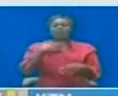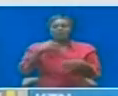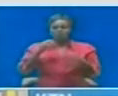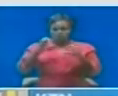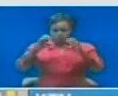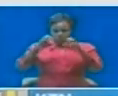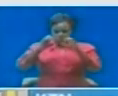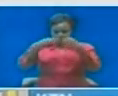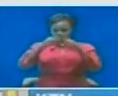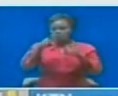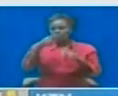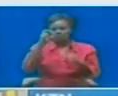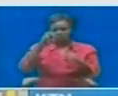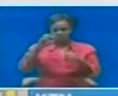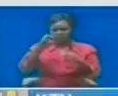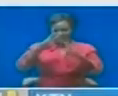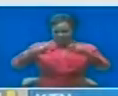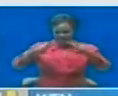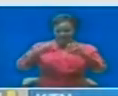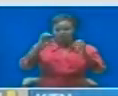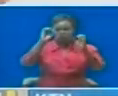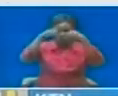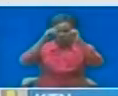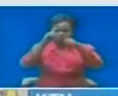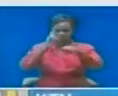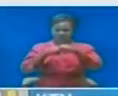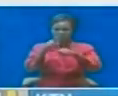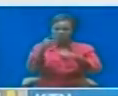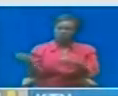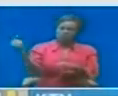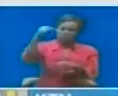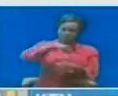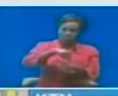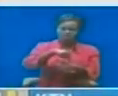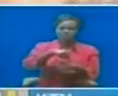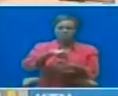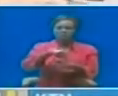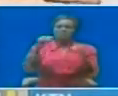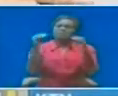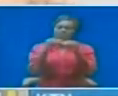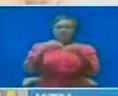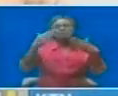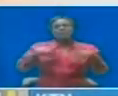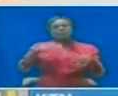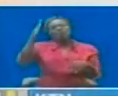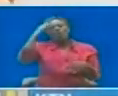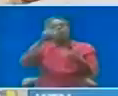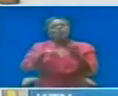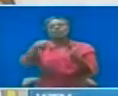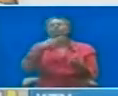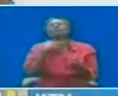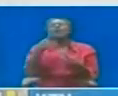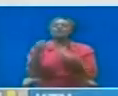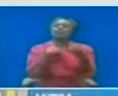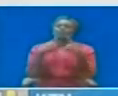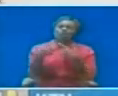okay, they're going to be speaking about this. Let me Google it and see what it is. Mm-hmm. So by the time you get into an audience, people already know what you're going to talk about. Mm-hmm.